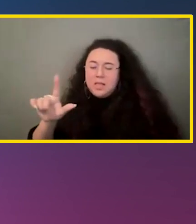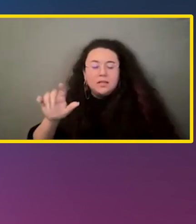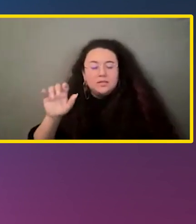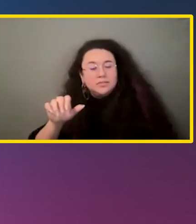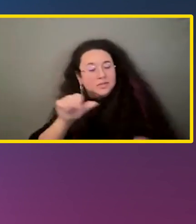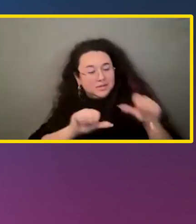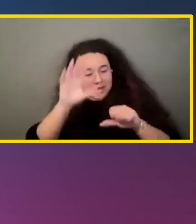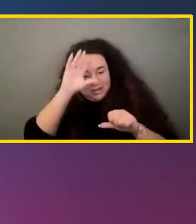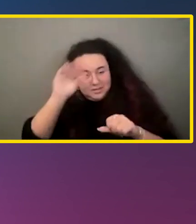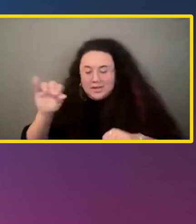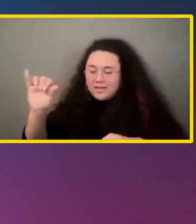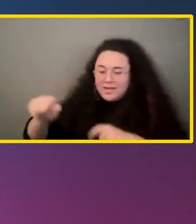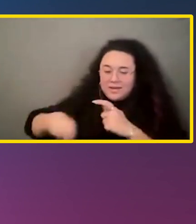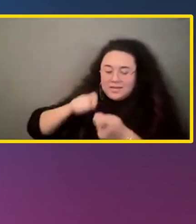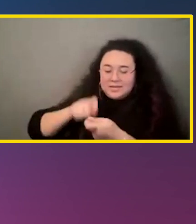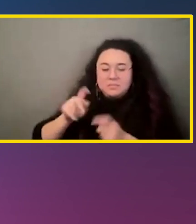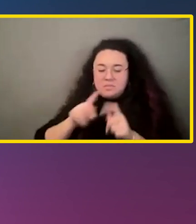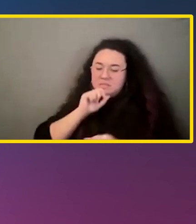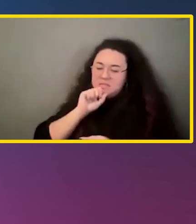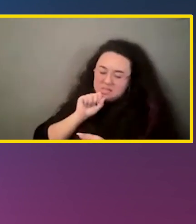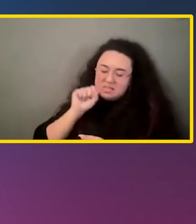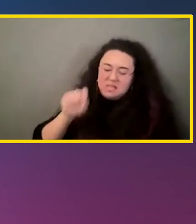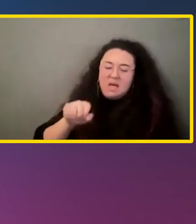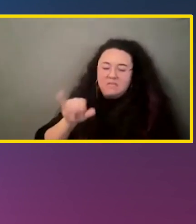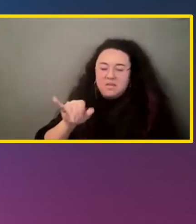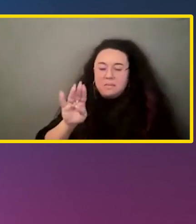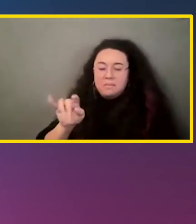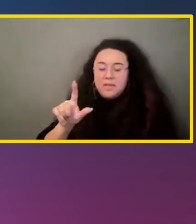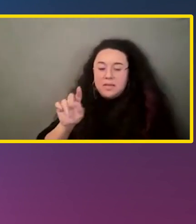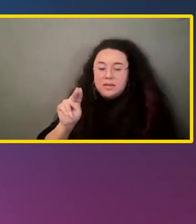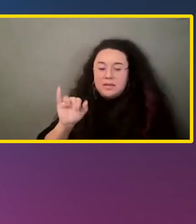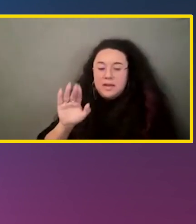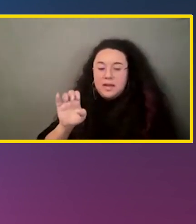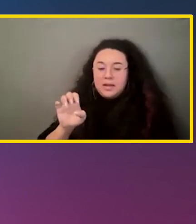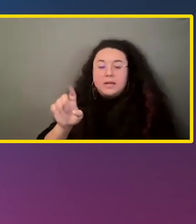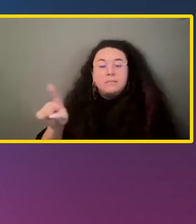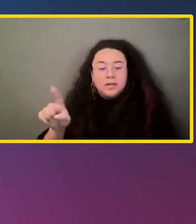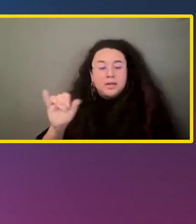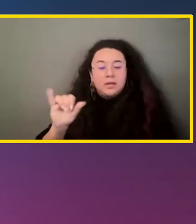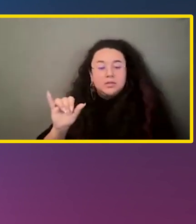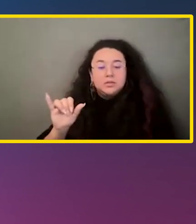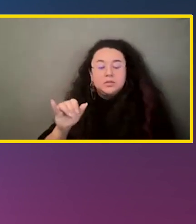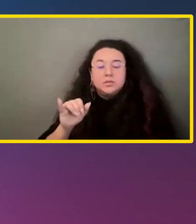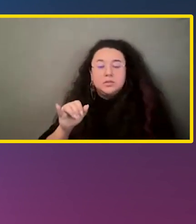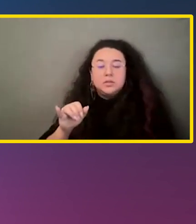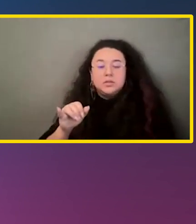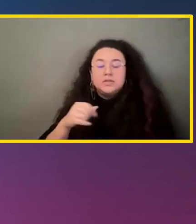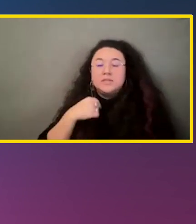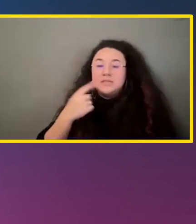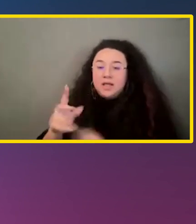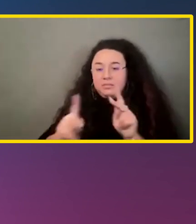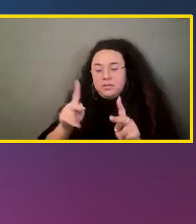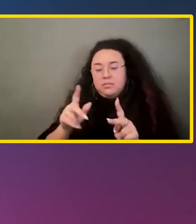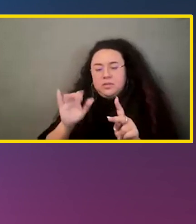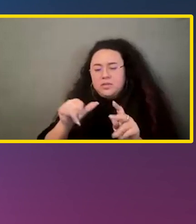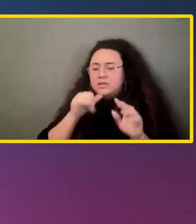guy. Exactly. But also he was telling, and telling isn't teaching. So